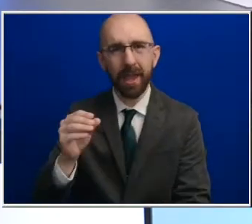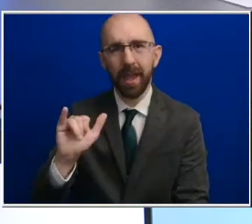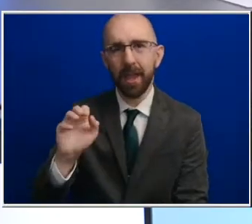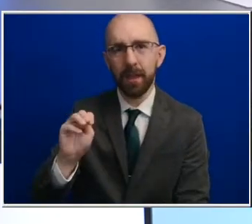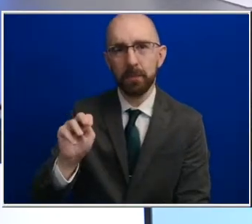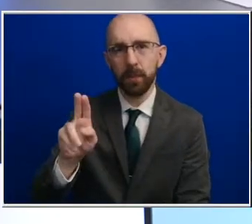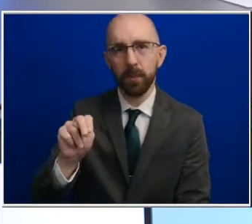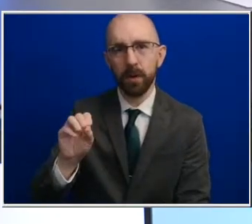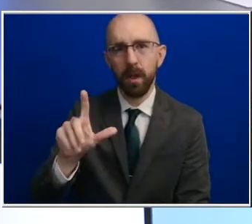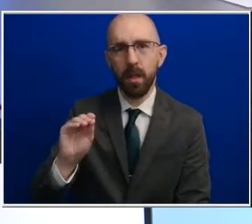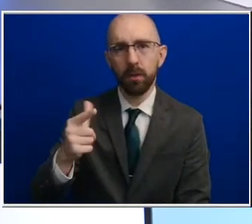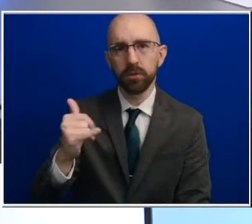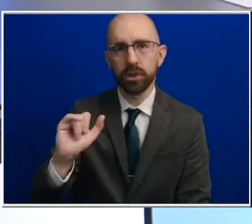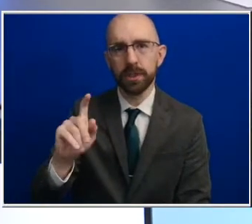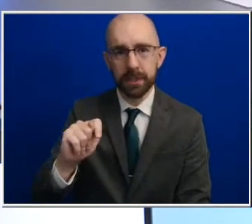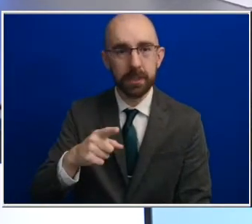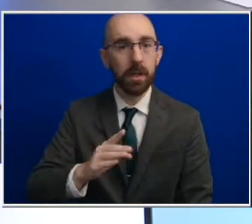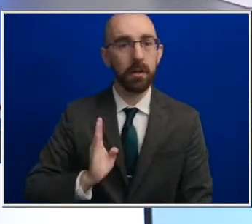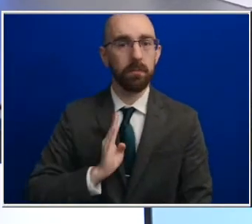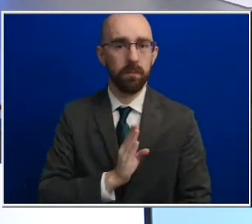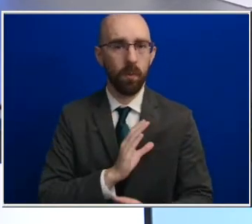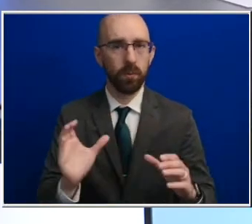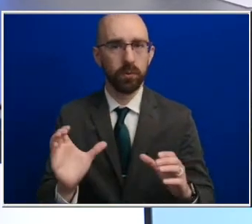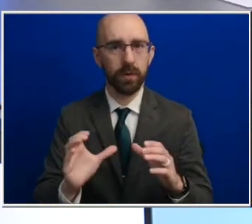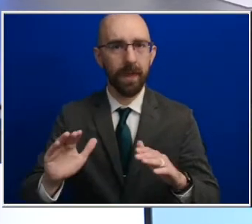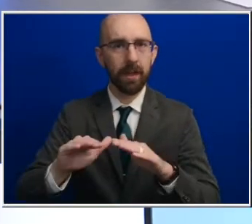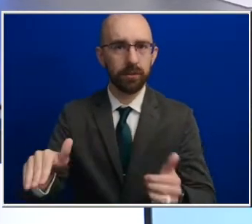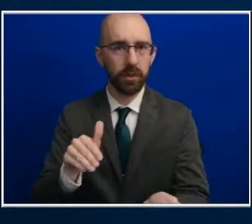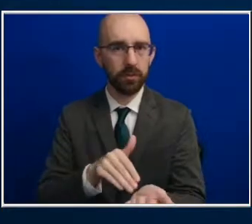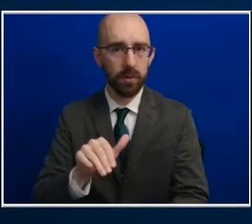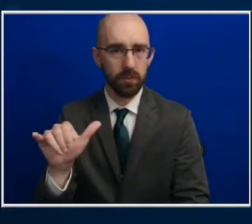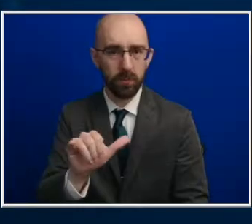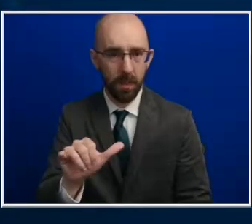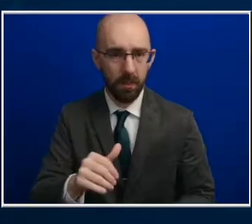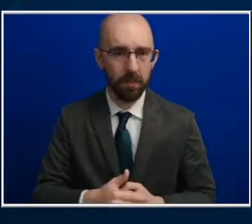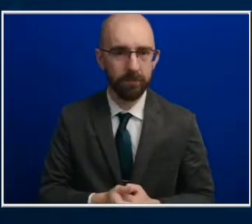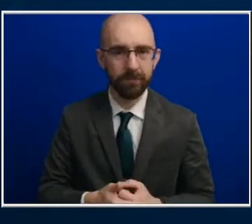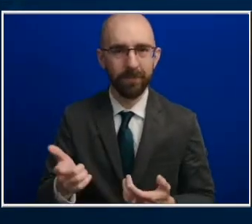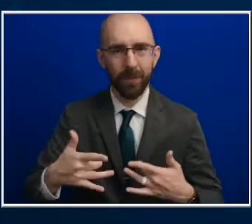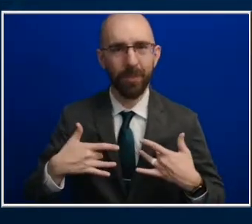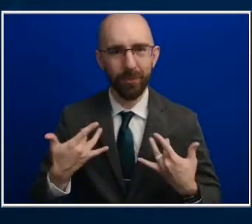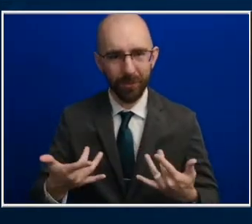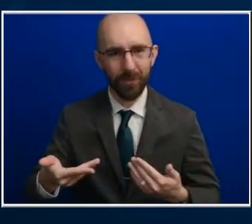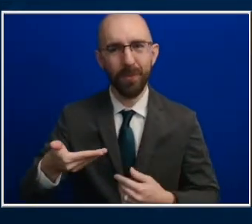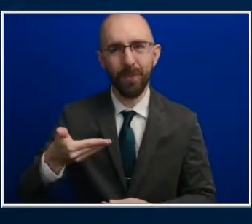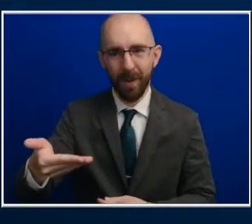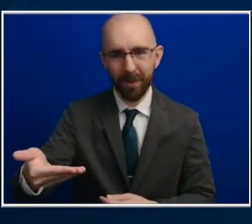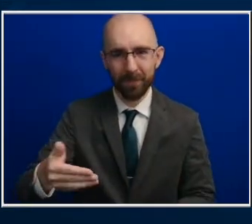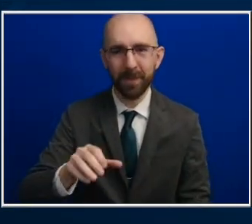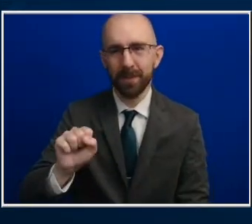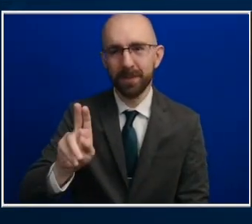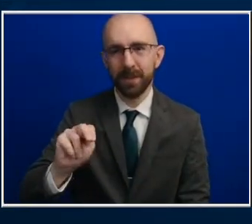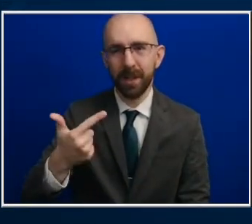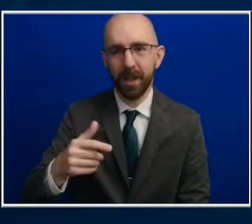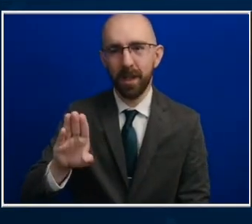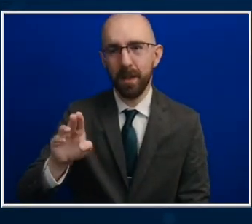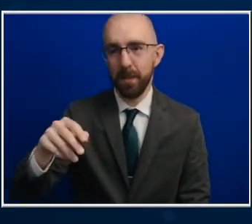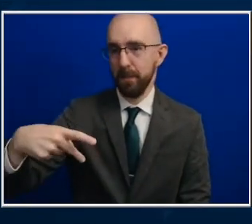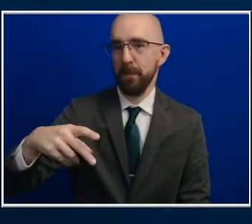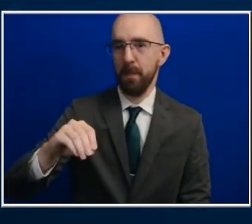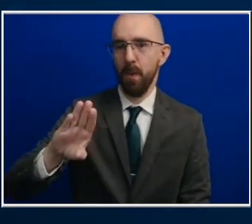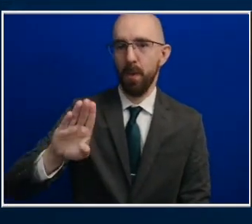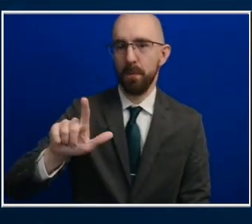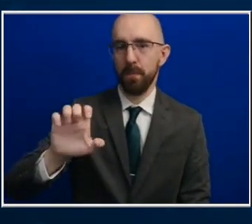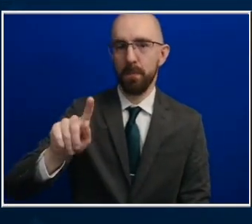also a board-certified pediatrician. And we're thrilled to welcome Sung Poblat,